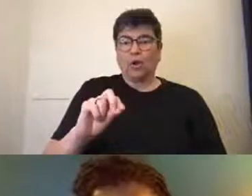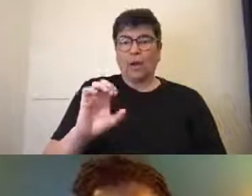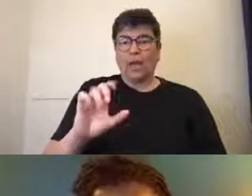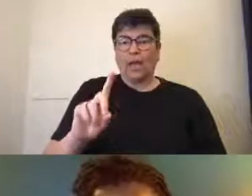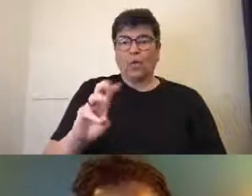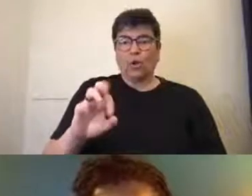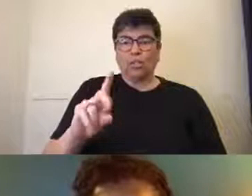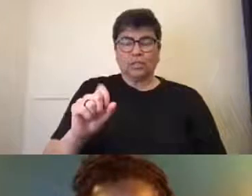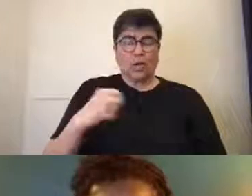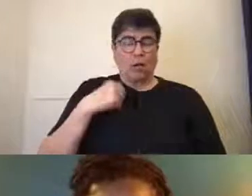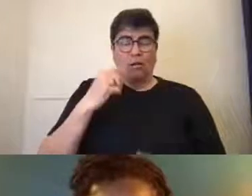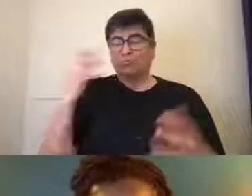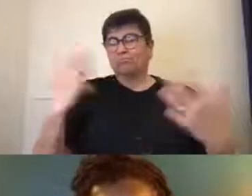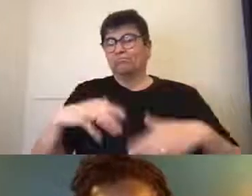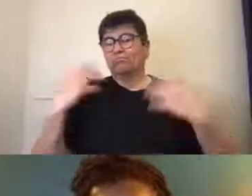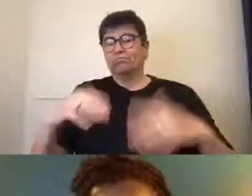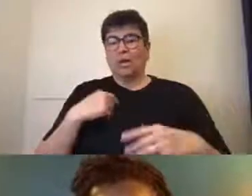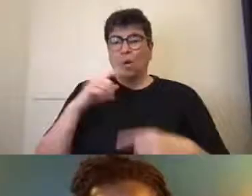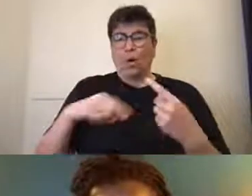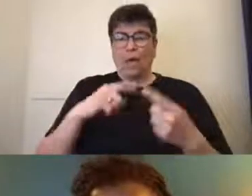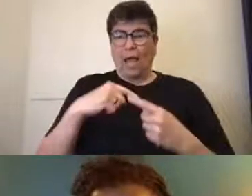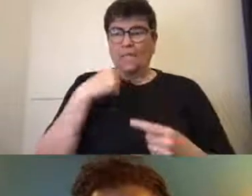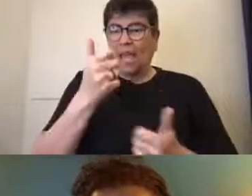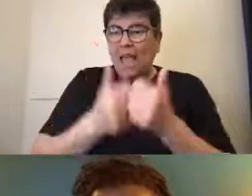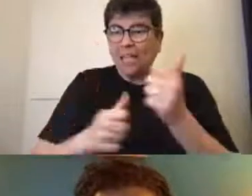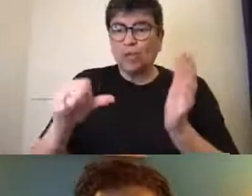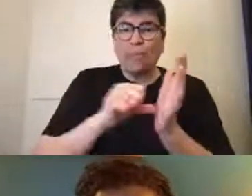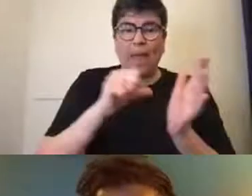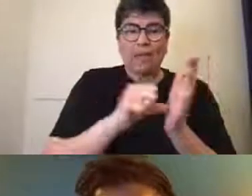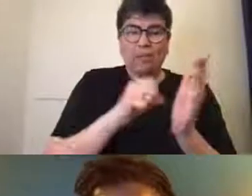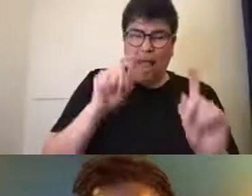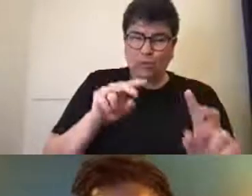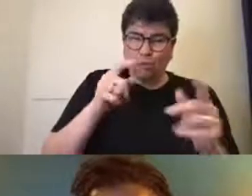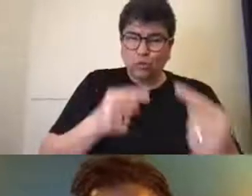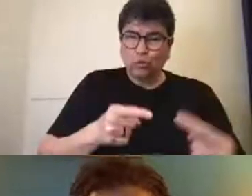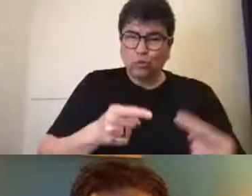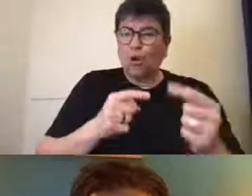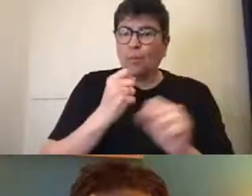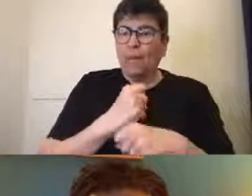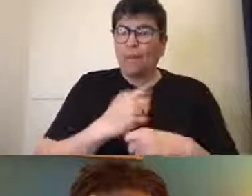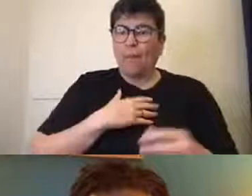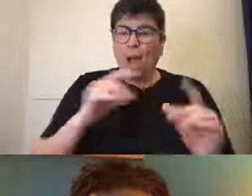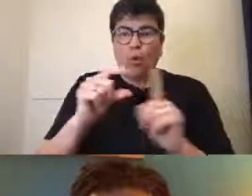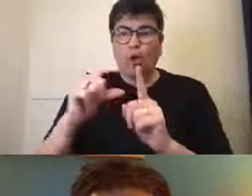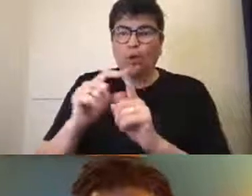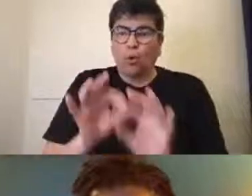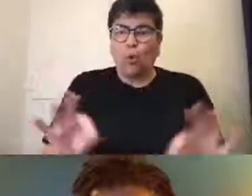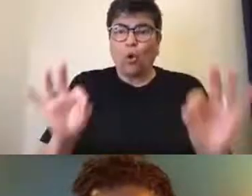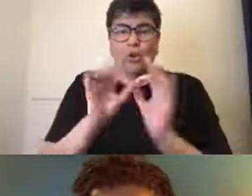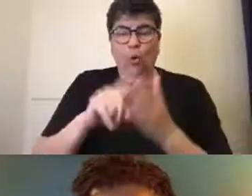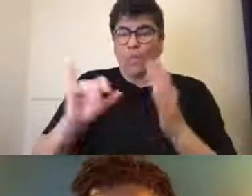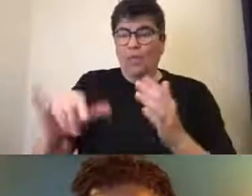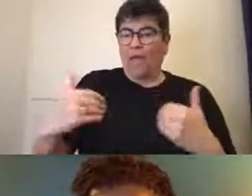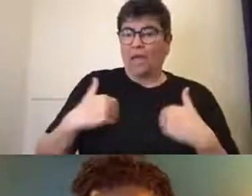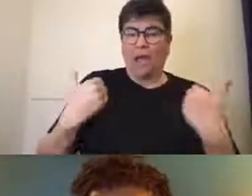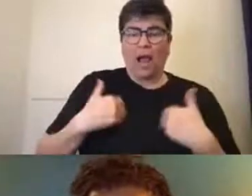tell you that like every page I had to struggle to try to make my words worthy of what this young brother